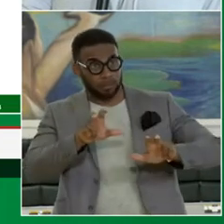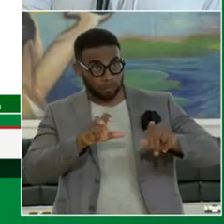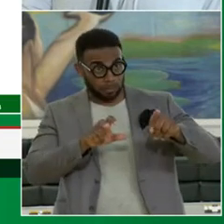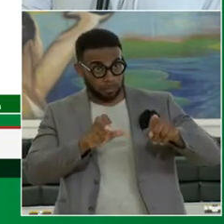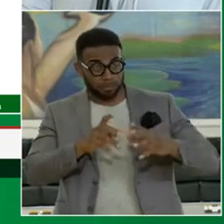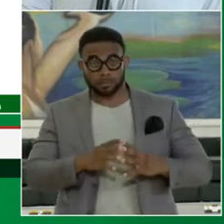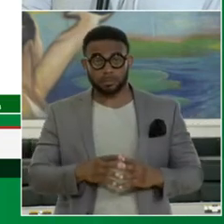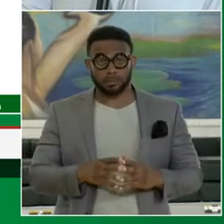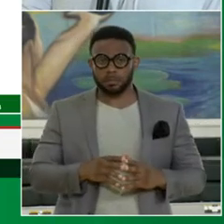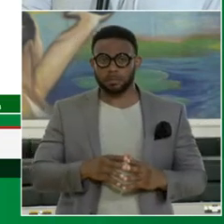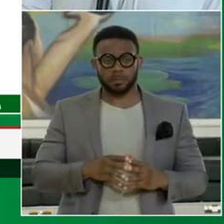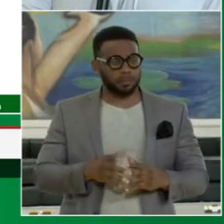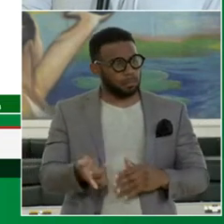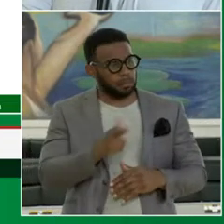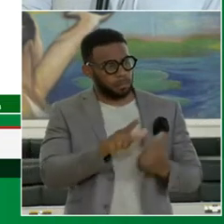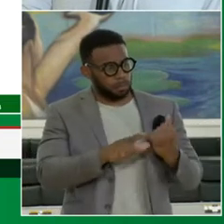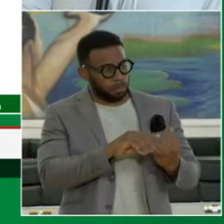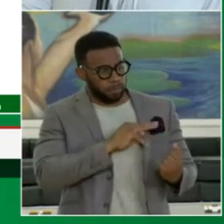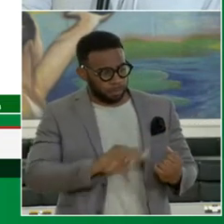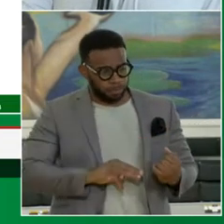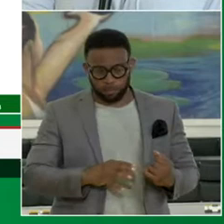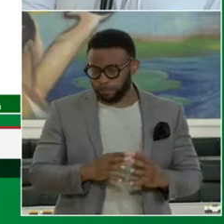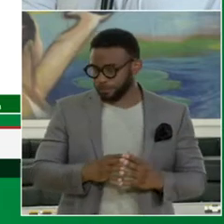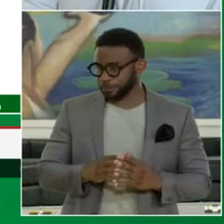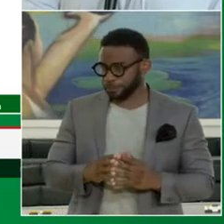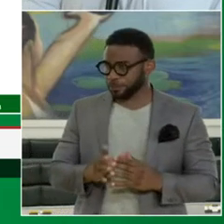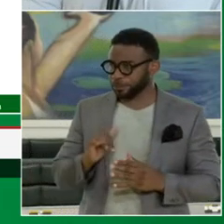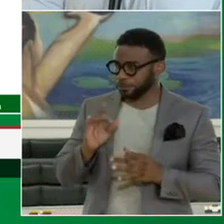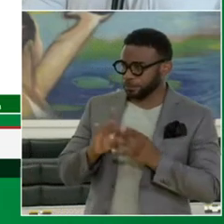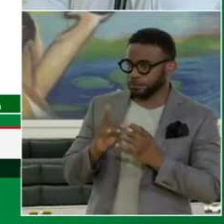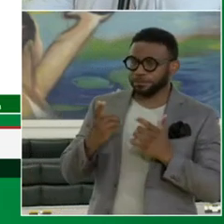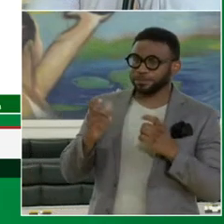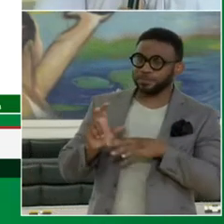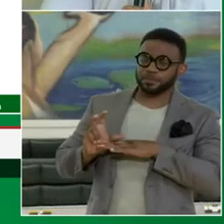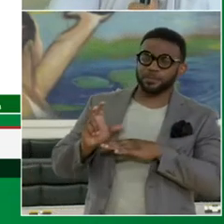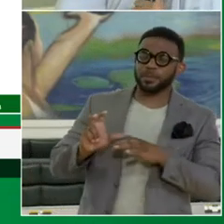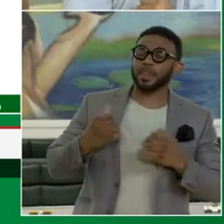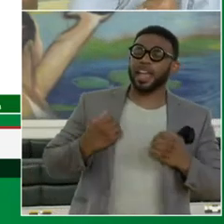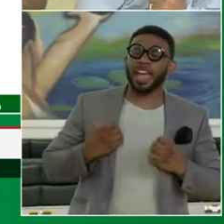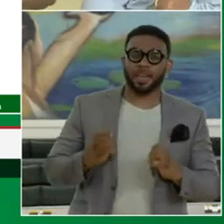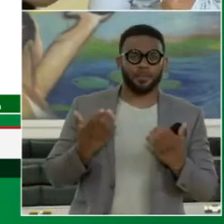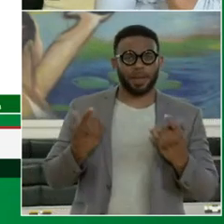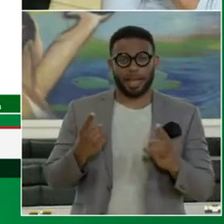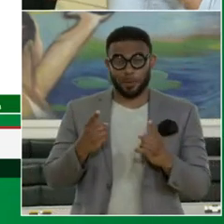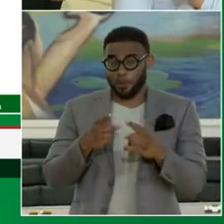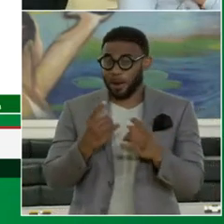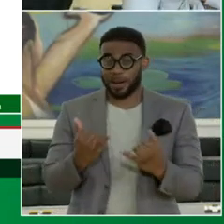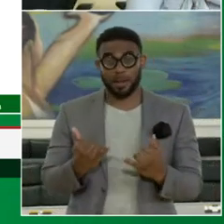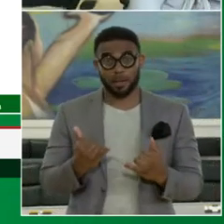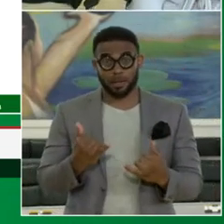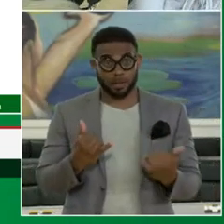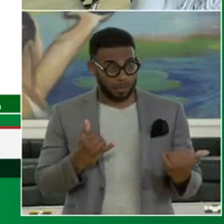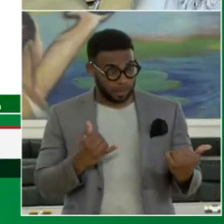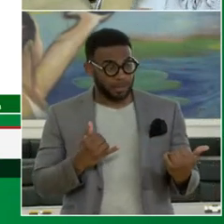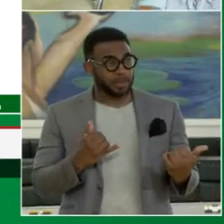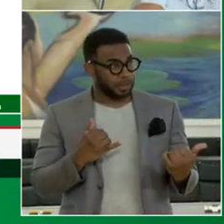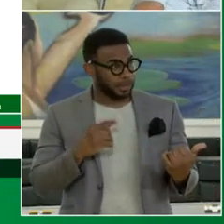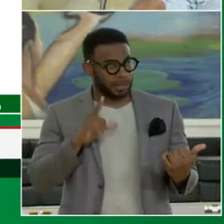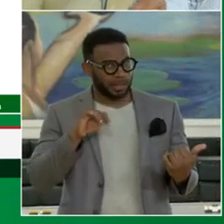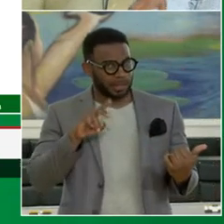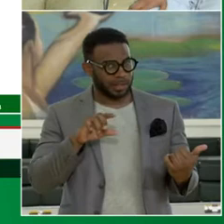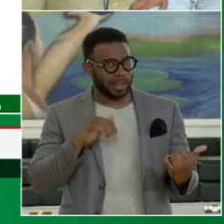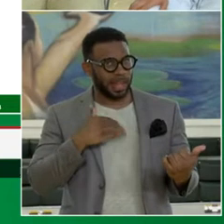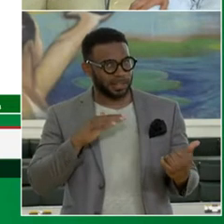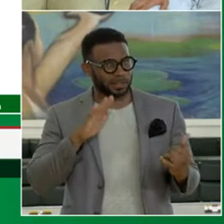Deputy Mayor, you had something? Oh, I was just going to say there is a huge effort that's going on, and Linda actually has a coordinating